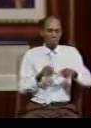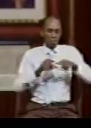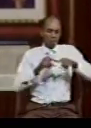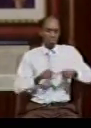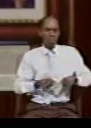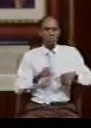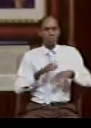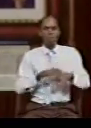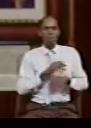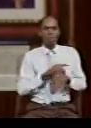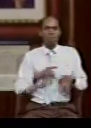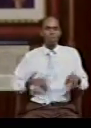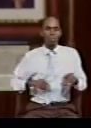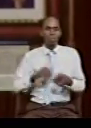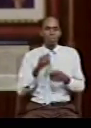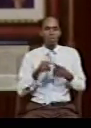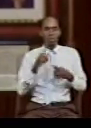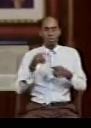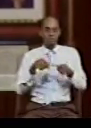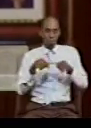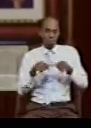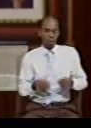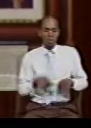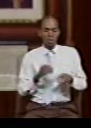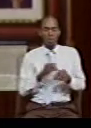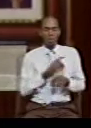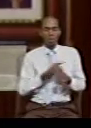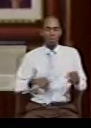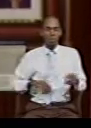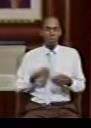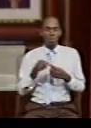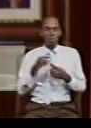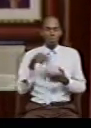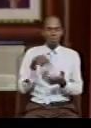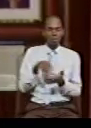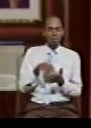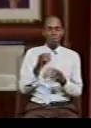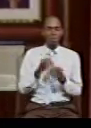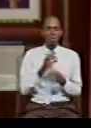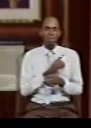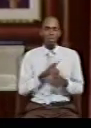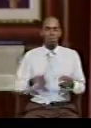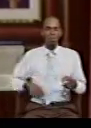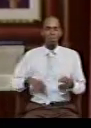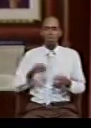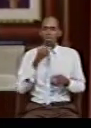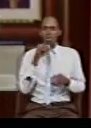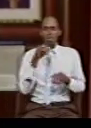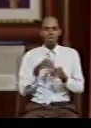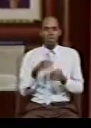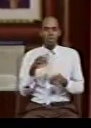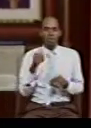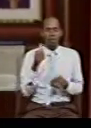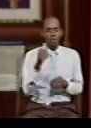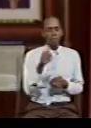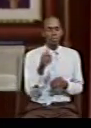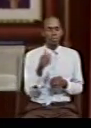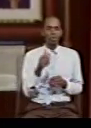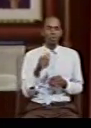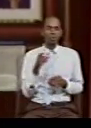when you remain in the Lord, when you stand in the Lord, not in yourself, you're